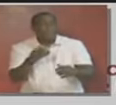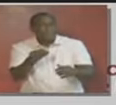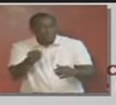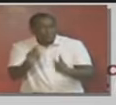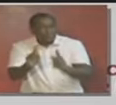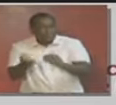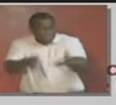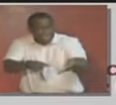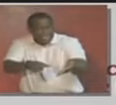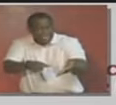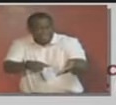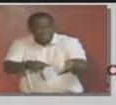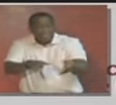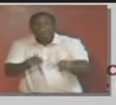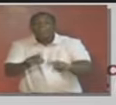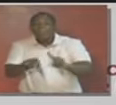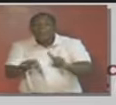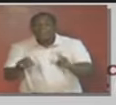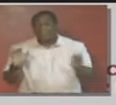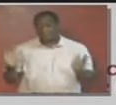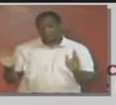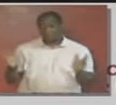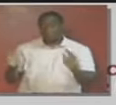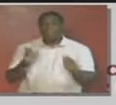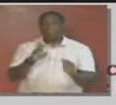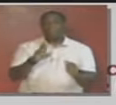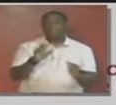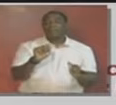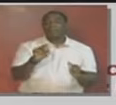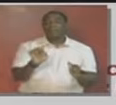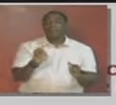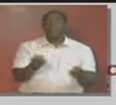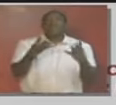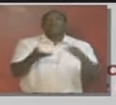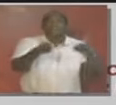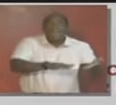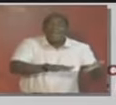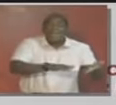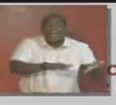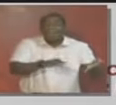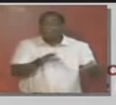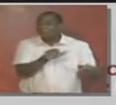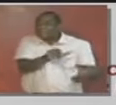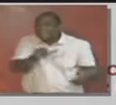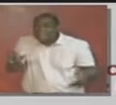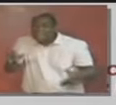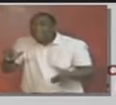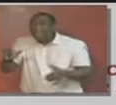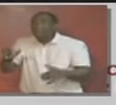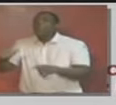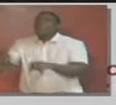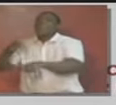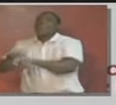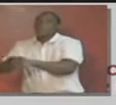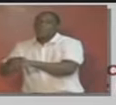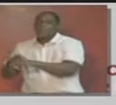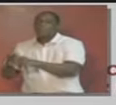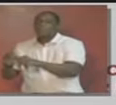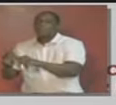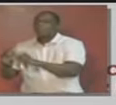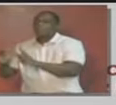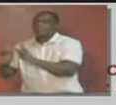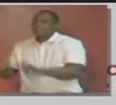the rate of death, the rate of people passing on in that elderly population was the normal rate. This was not changed by